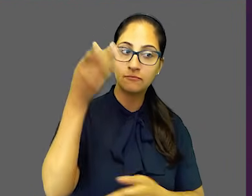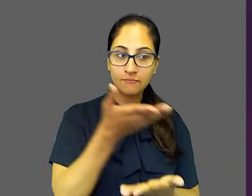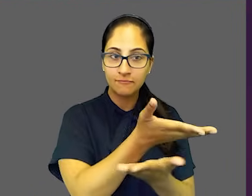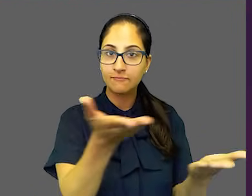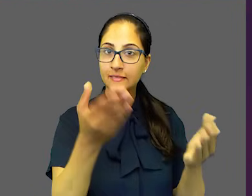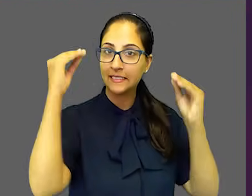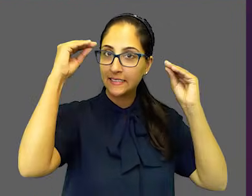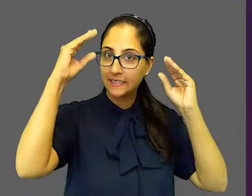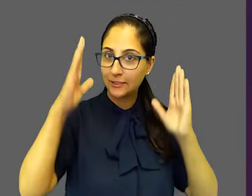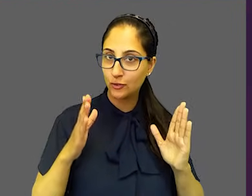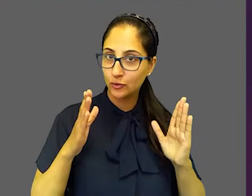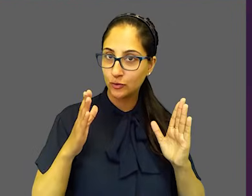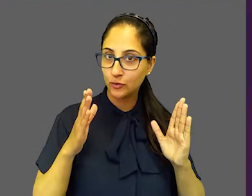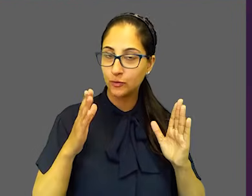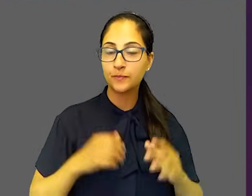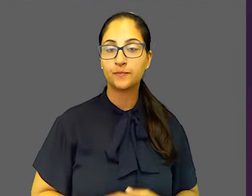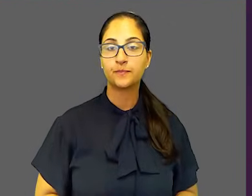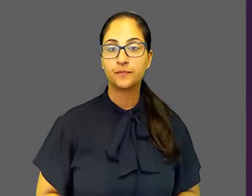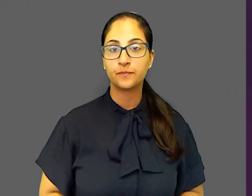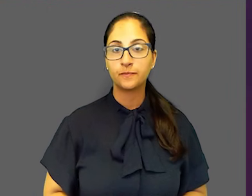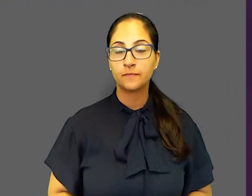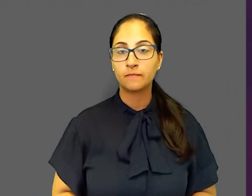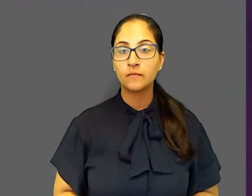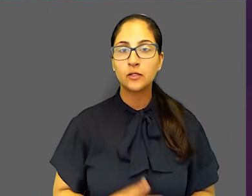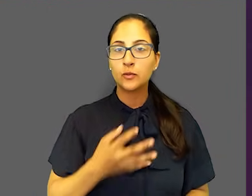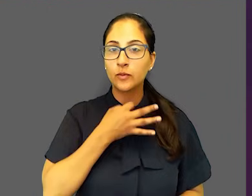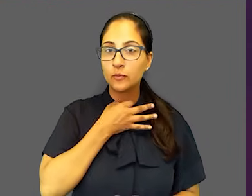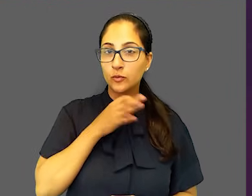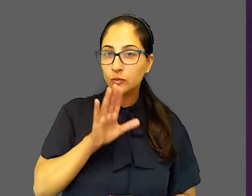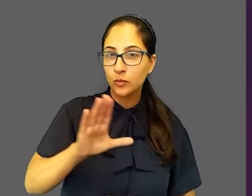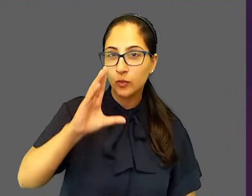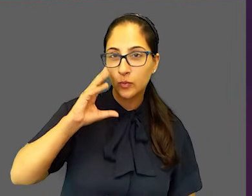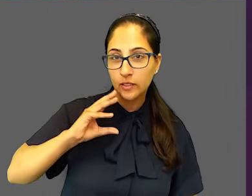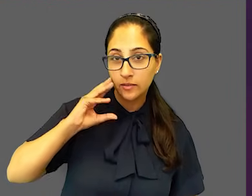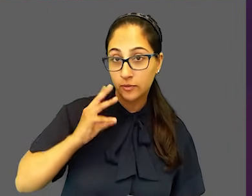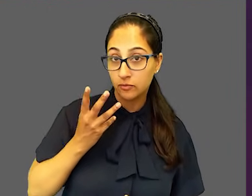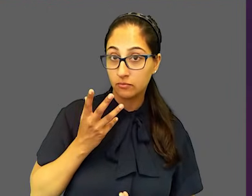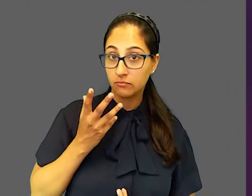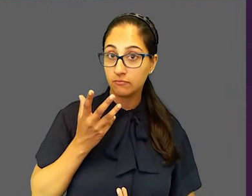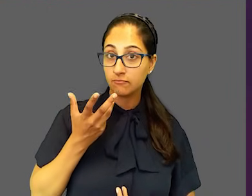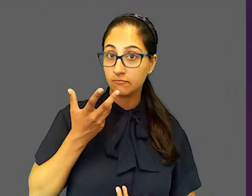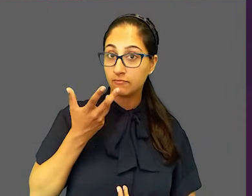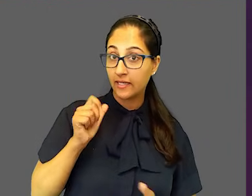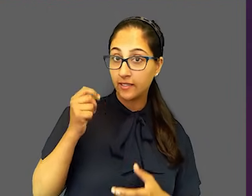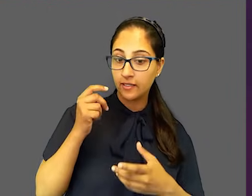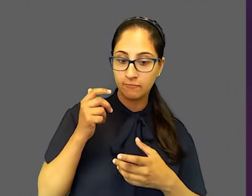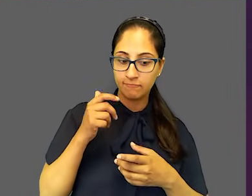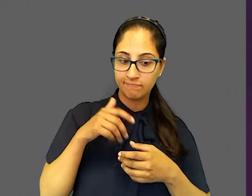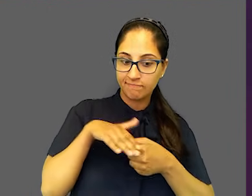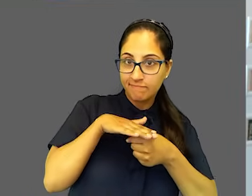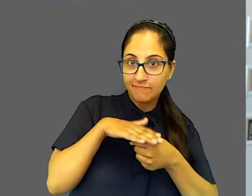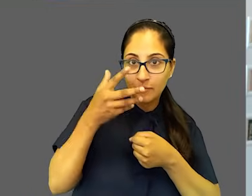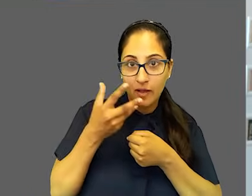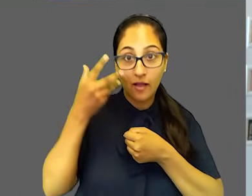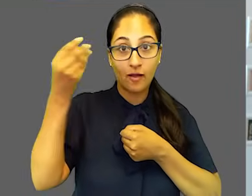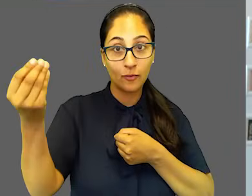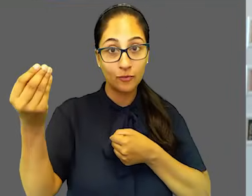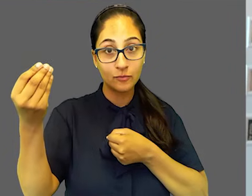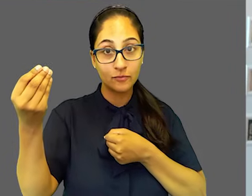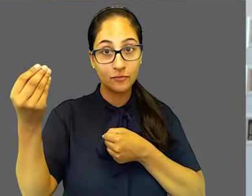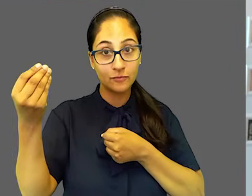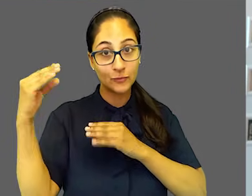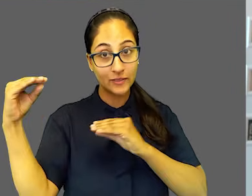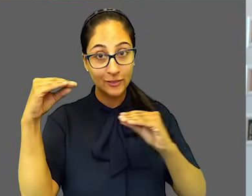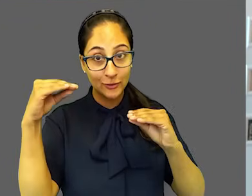share with us, in the work that you're doing, what opportunities have you had to go beyond the scope of, let's say, the local classroom?